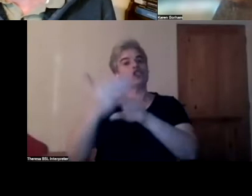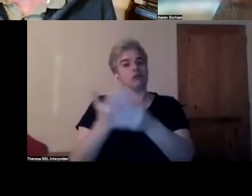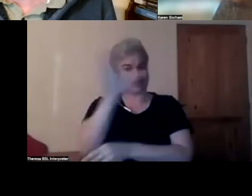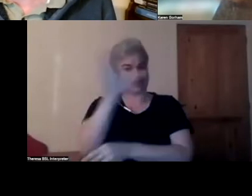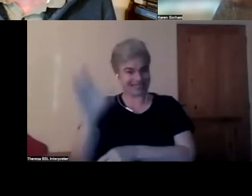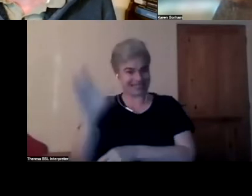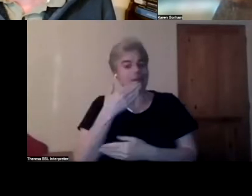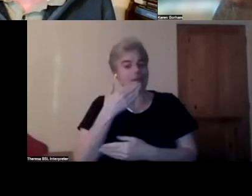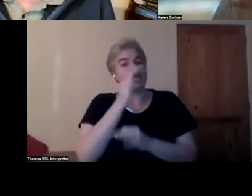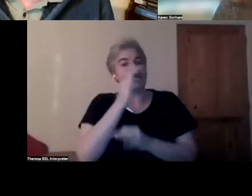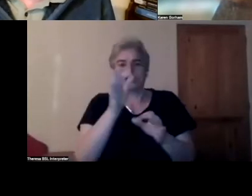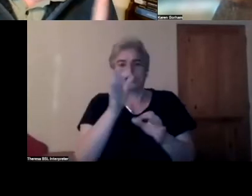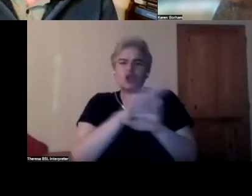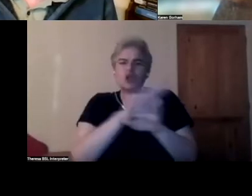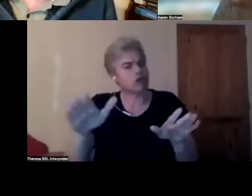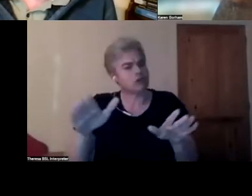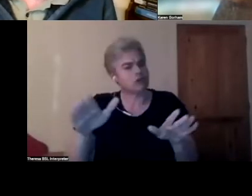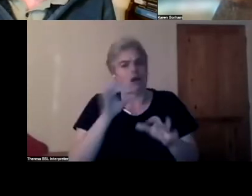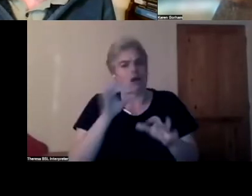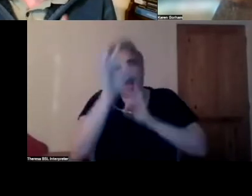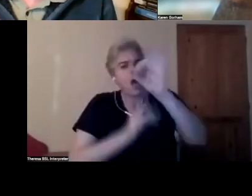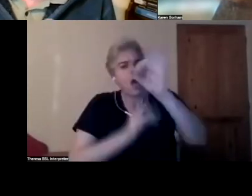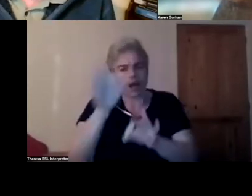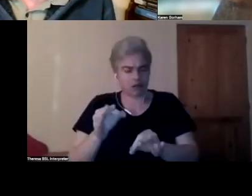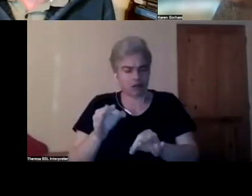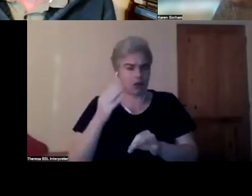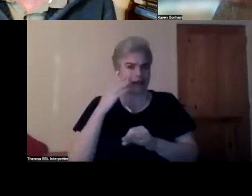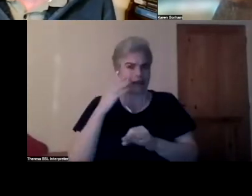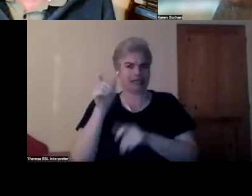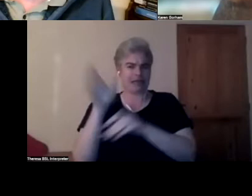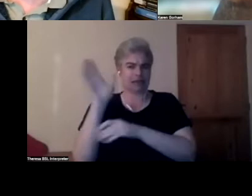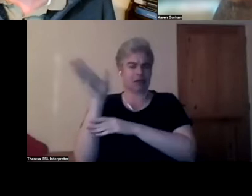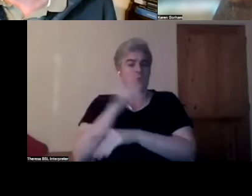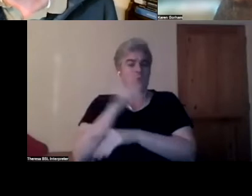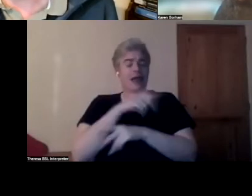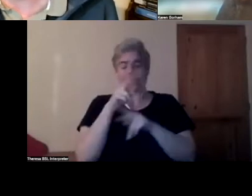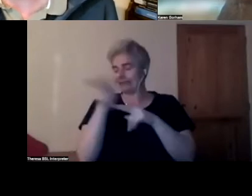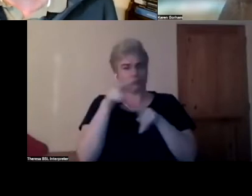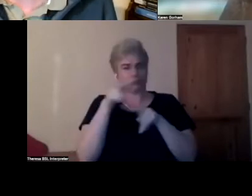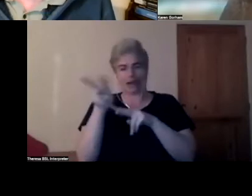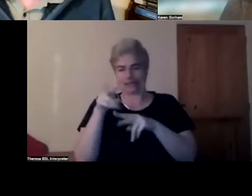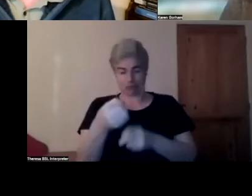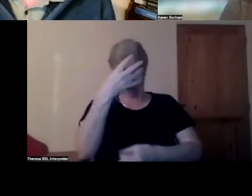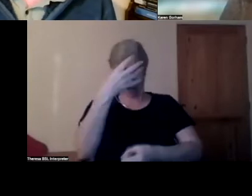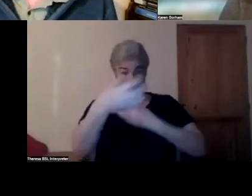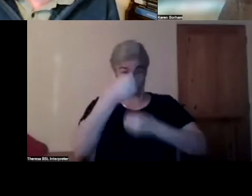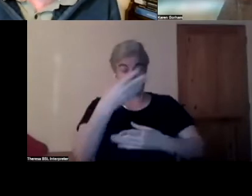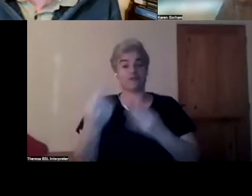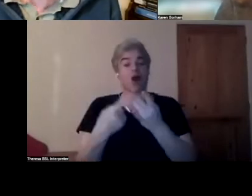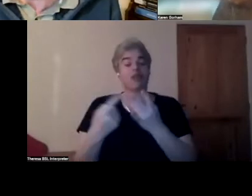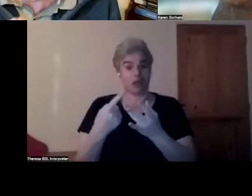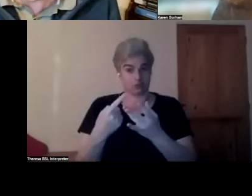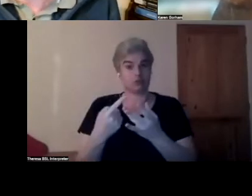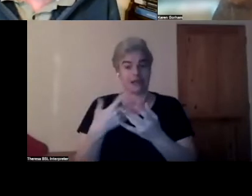to use it while our speakers are talking initially, just because it can be really distracting for them and for others if the chat's